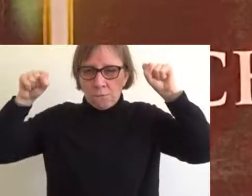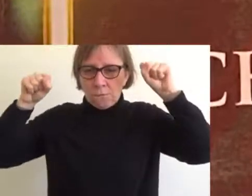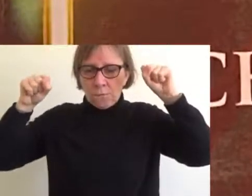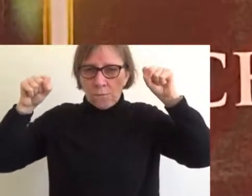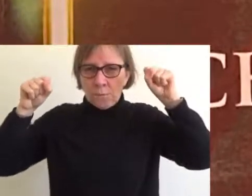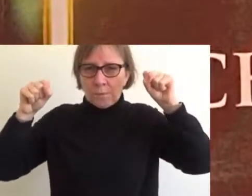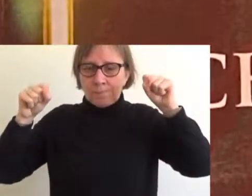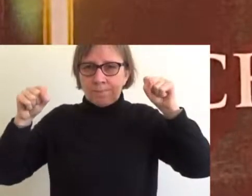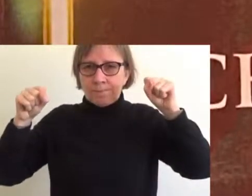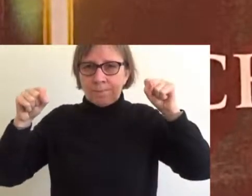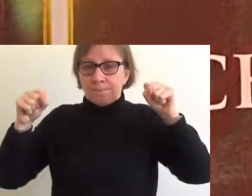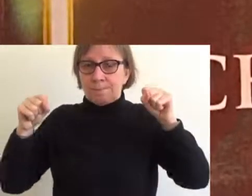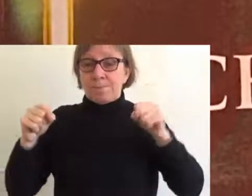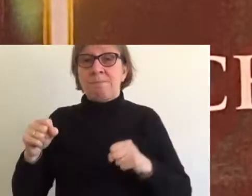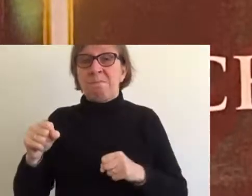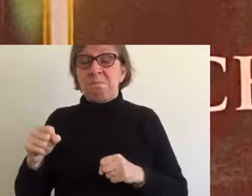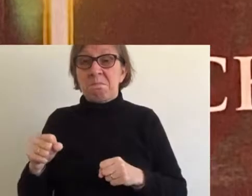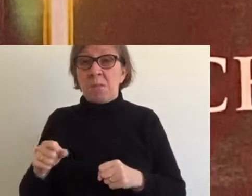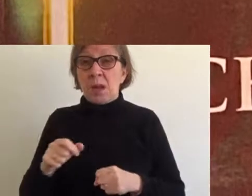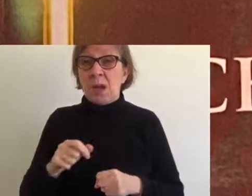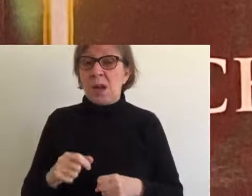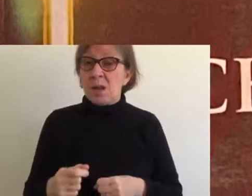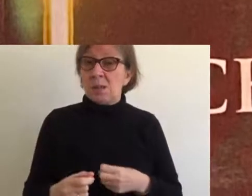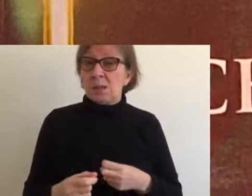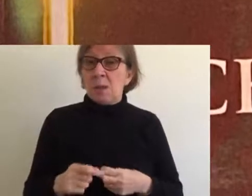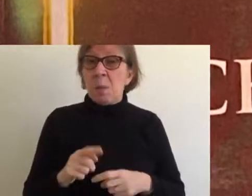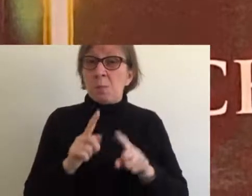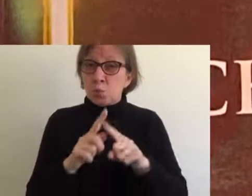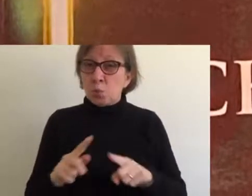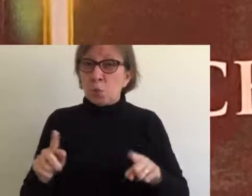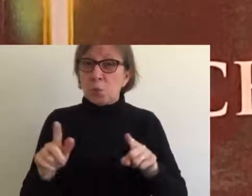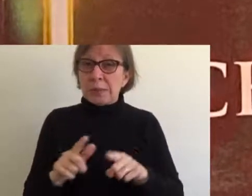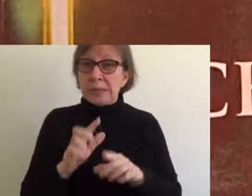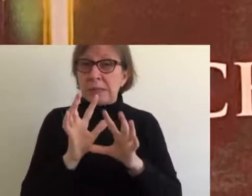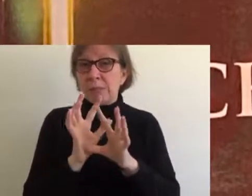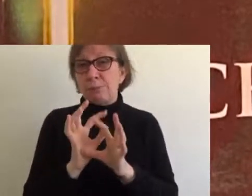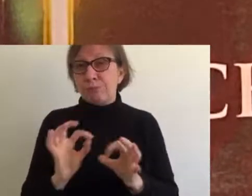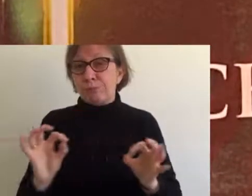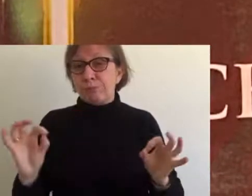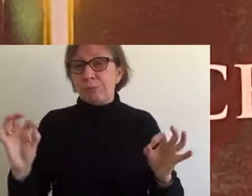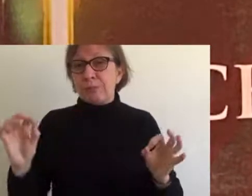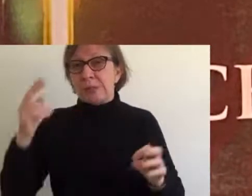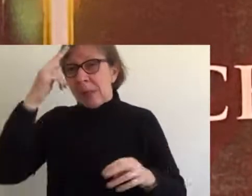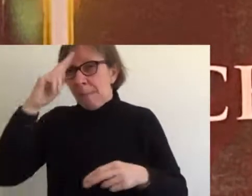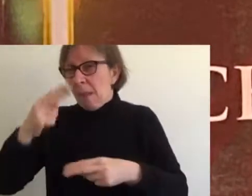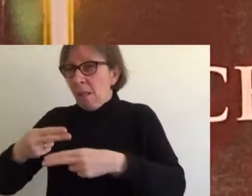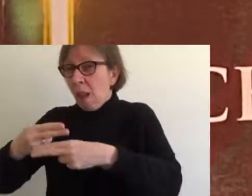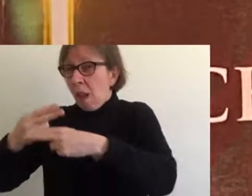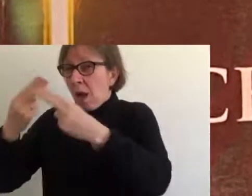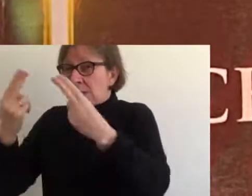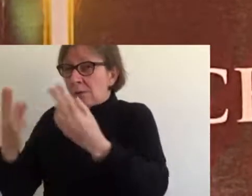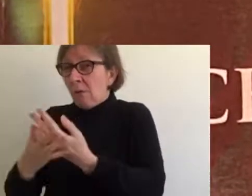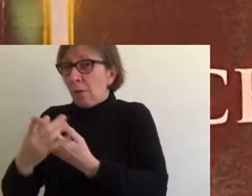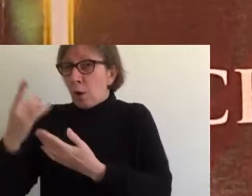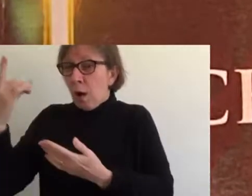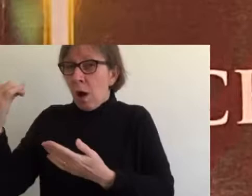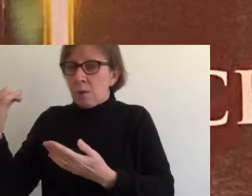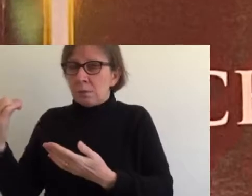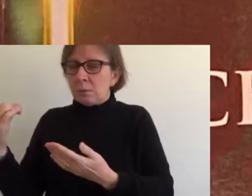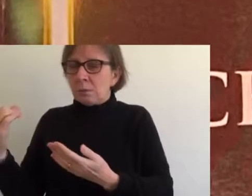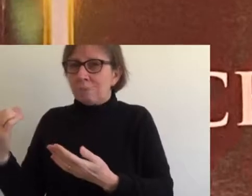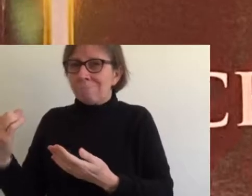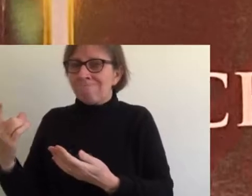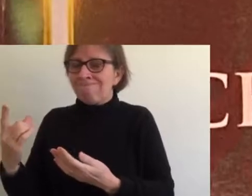hear the Grand Chambre community singing Lumière de Dieu, the light of God, we are called to abide